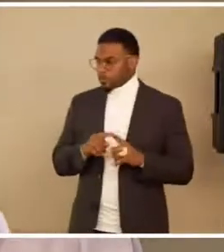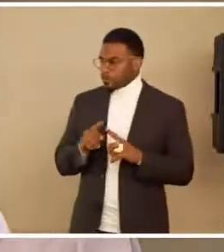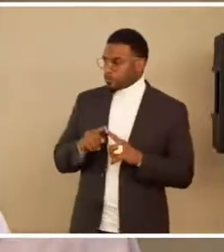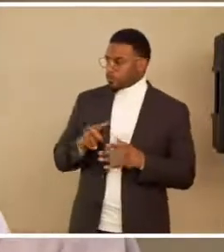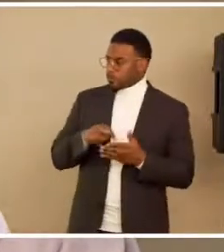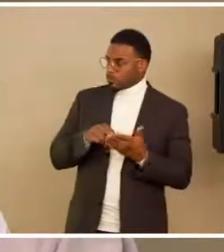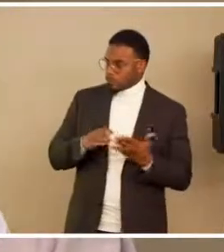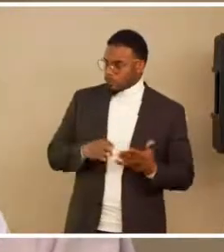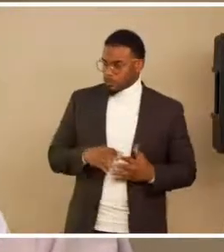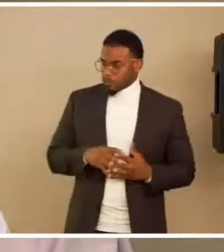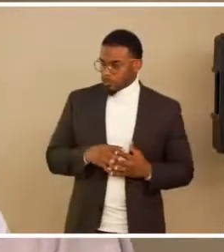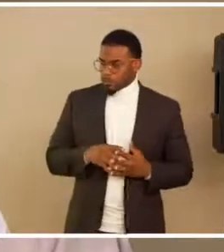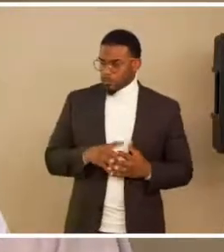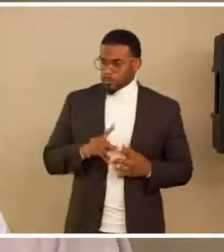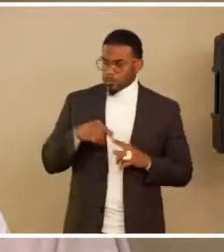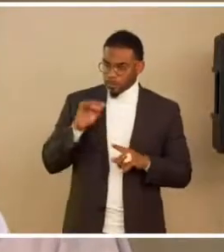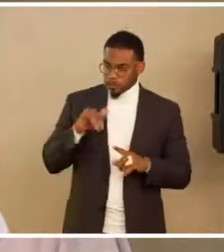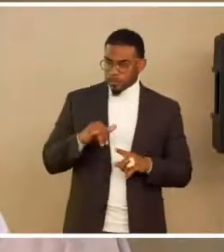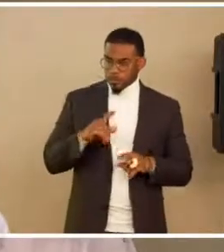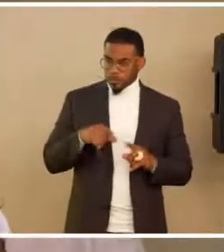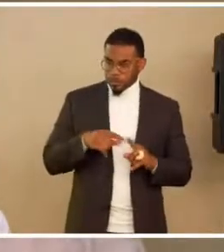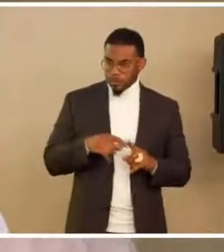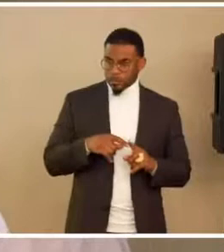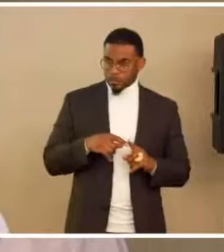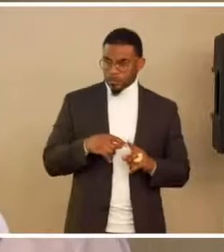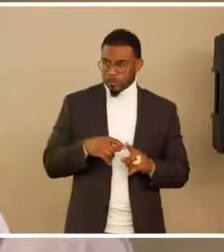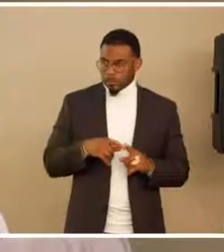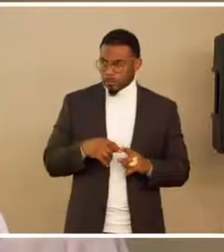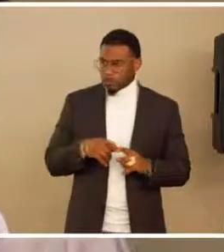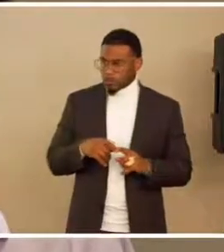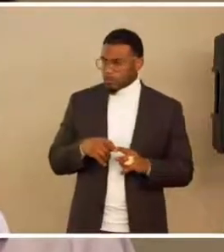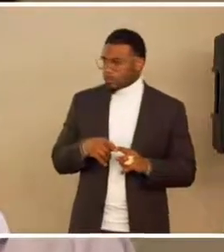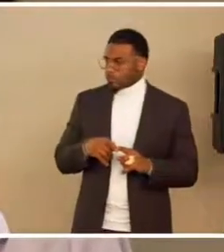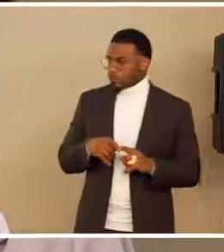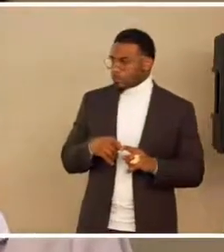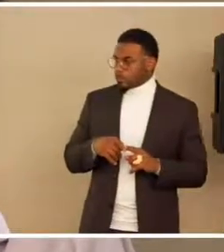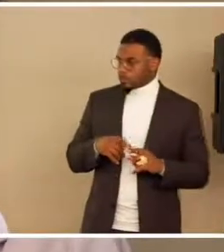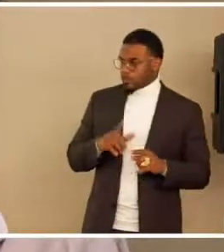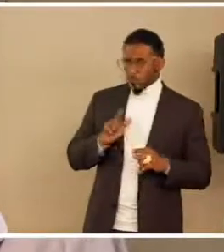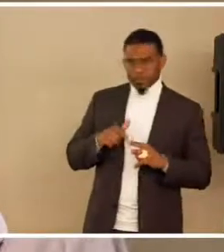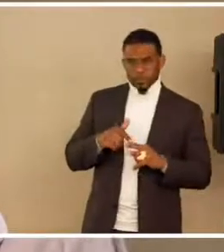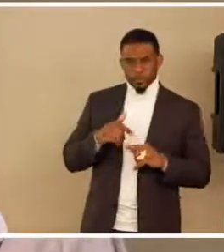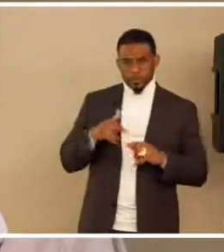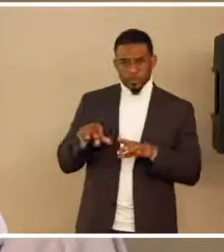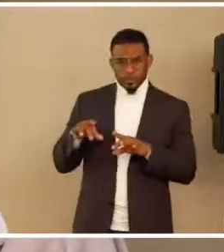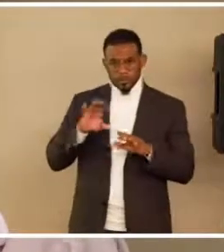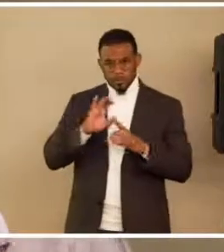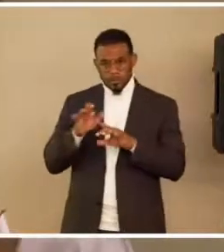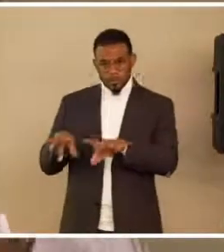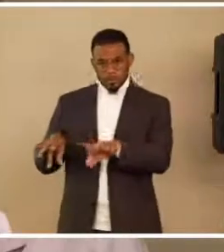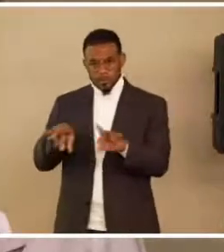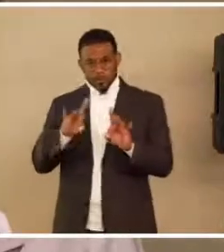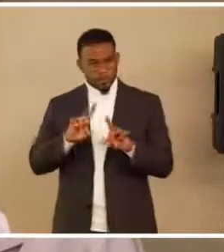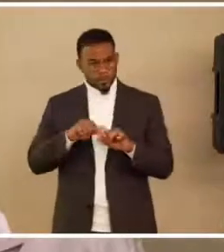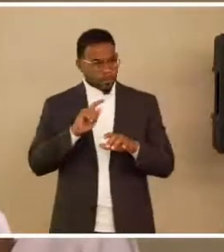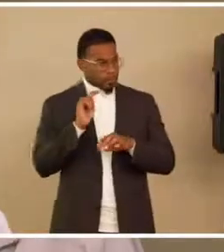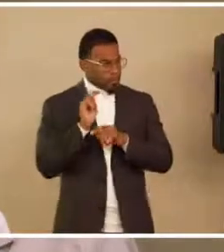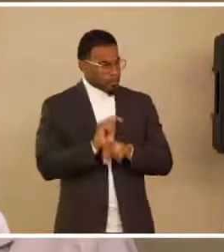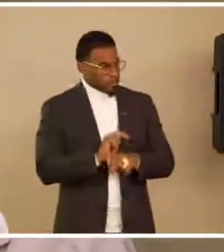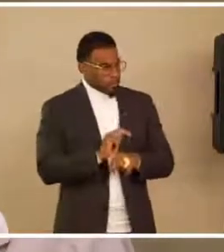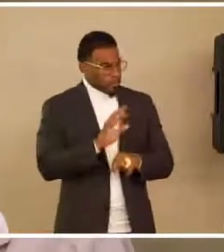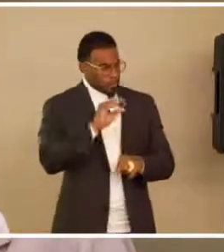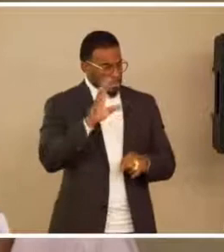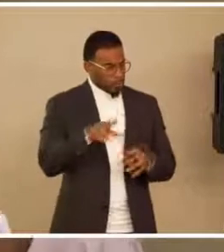also dancers, about that, about the and it's also about cultural appropriation, how traditional